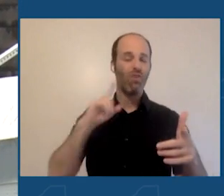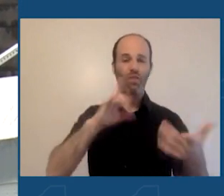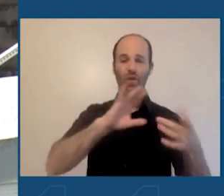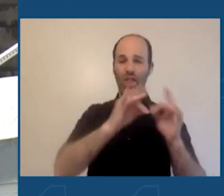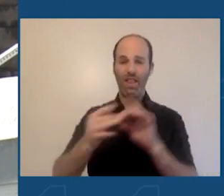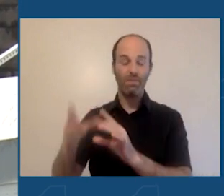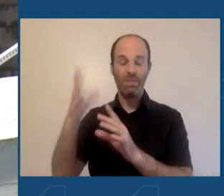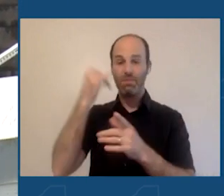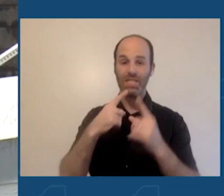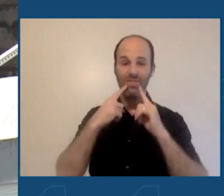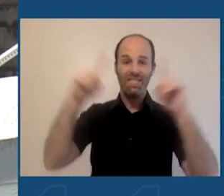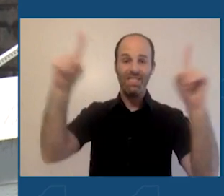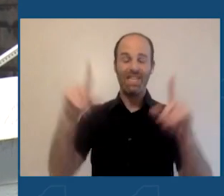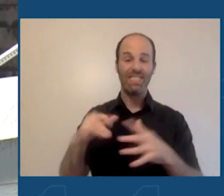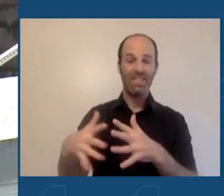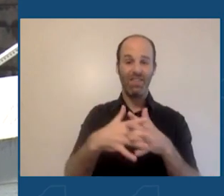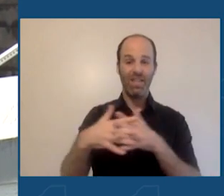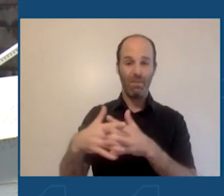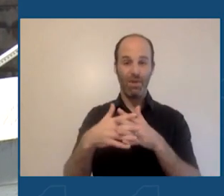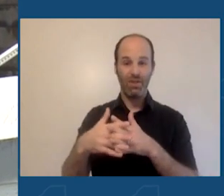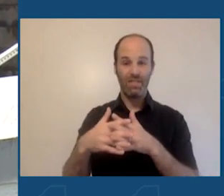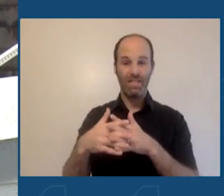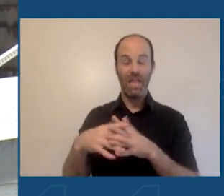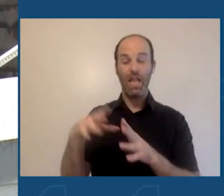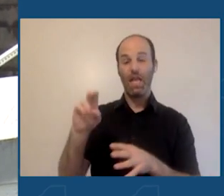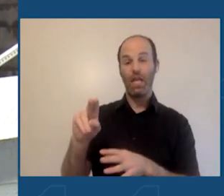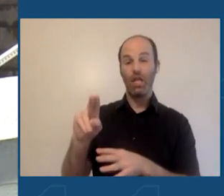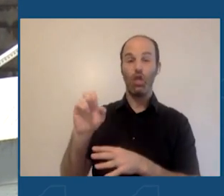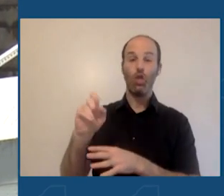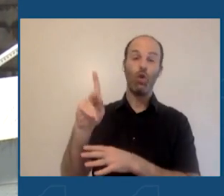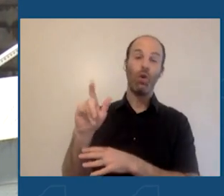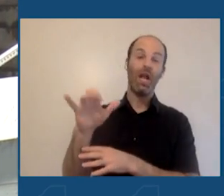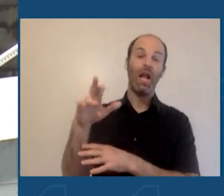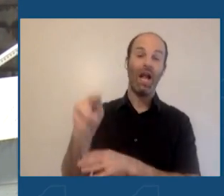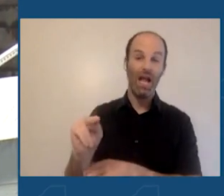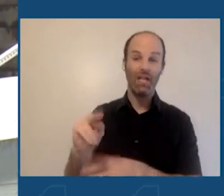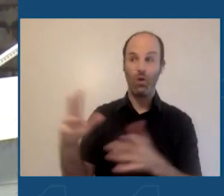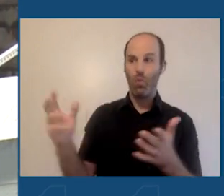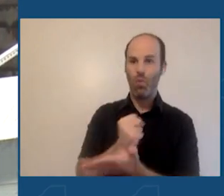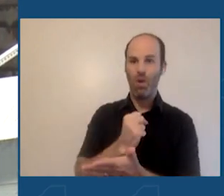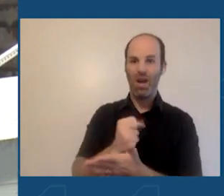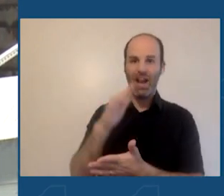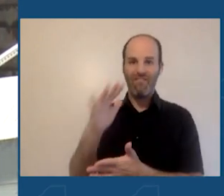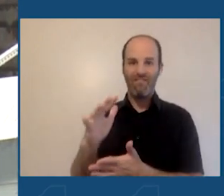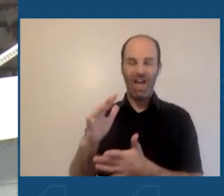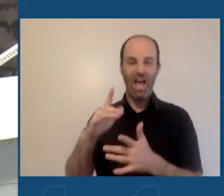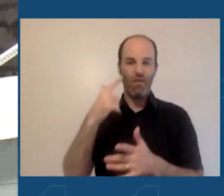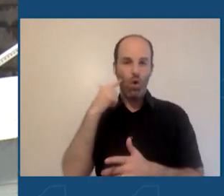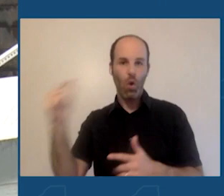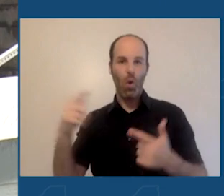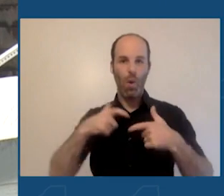the Americans, like Eric Heiden winning 5 gold medals at the Oval, each of which was an Olympic or world